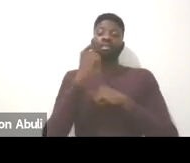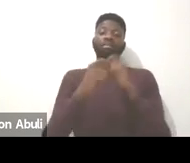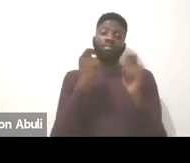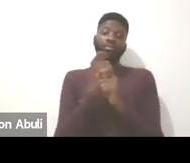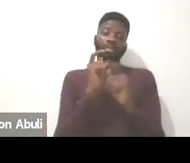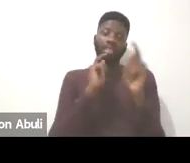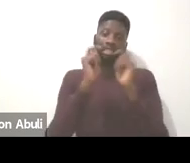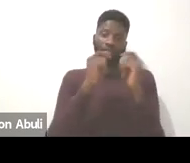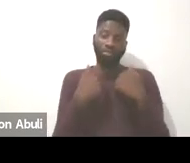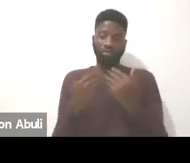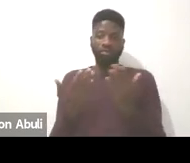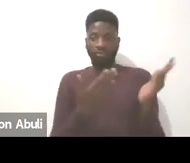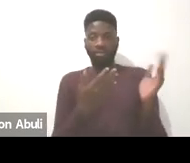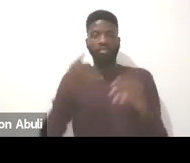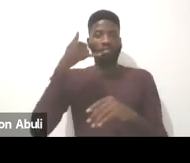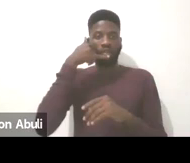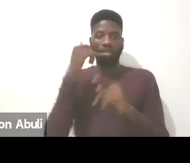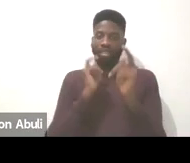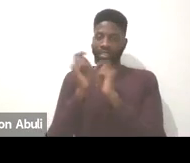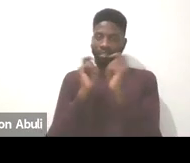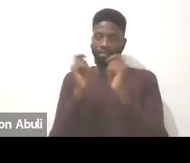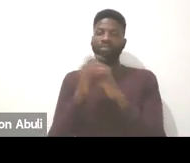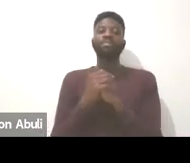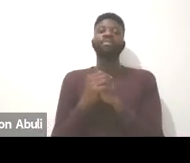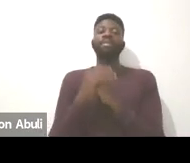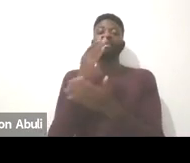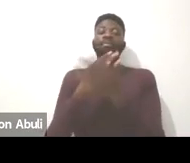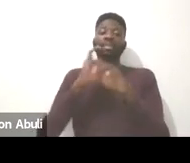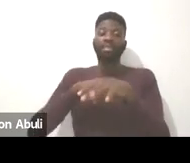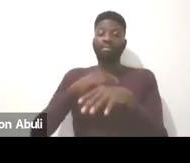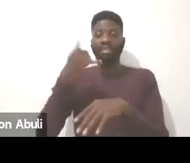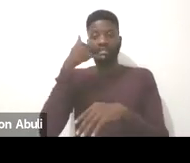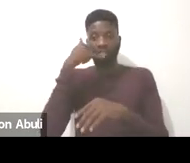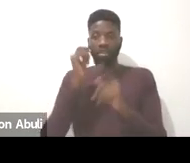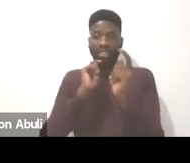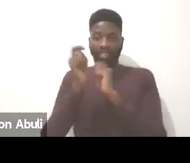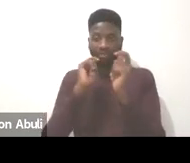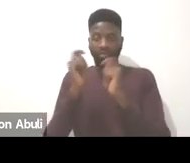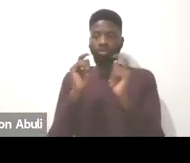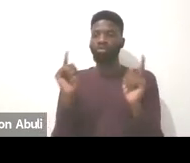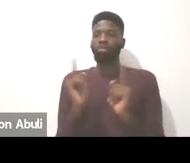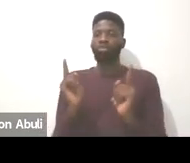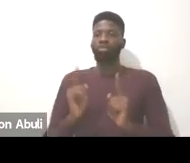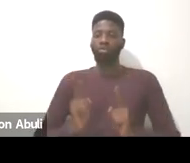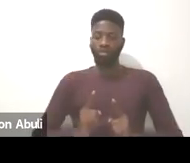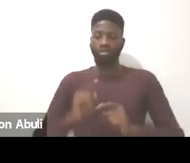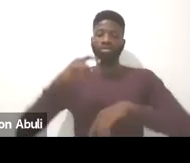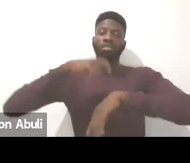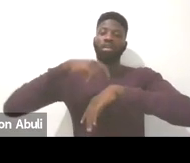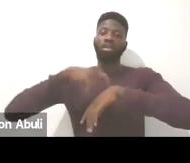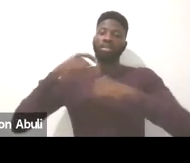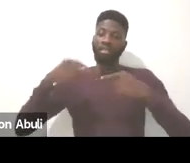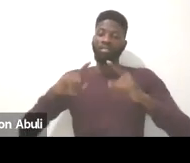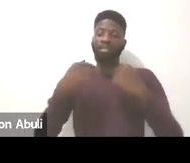nayo. It's called a telephone interview. Sometimes the telephone interviews are very brief. So once you have a